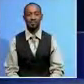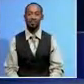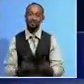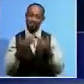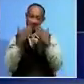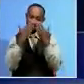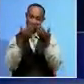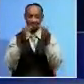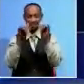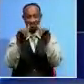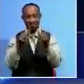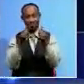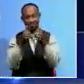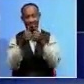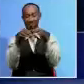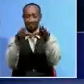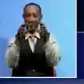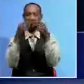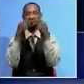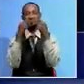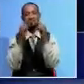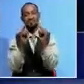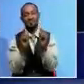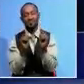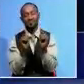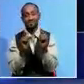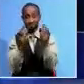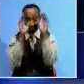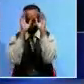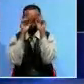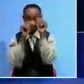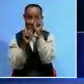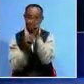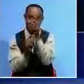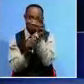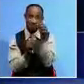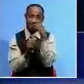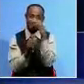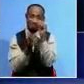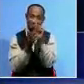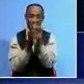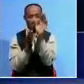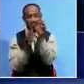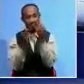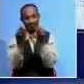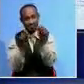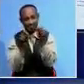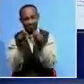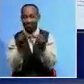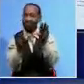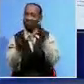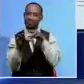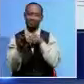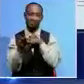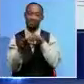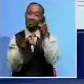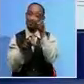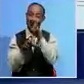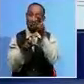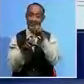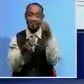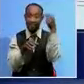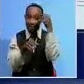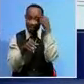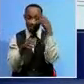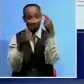Thank you for staying with us. We continue with the news. President Hage Ndehichilema says his administration will not tolerate the use of government resources